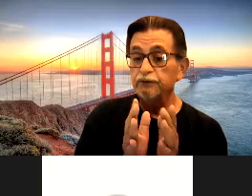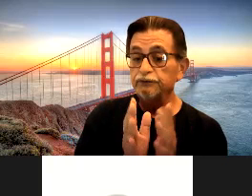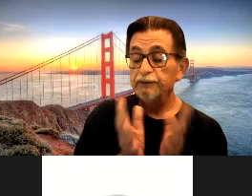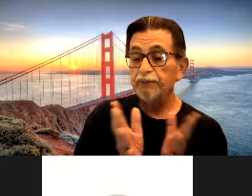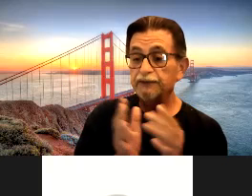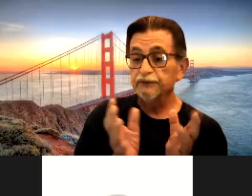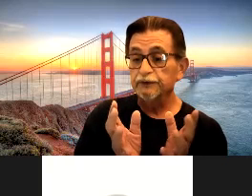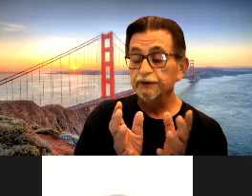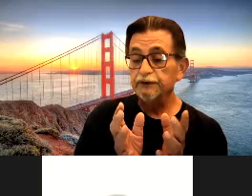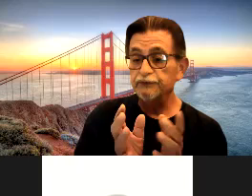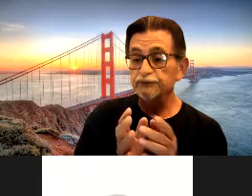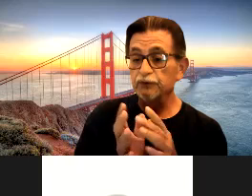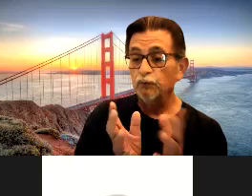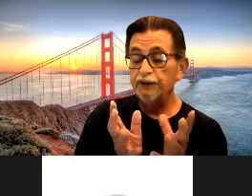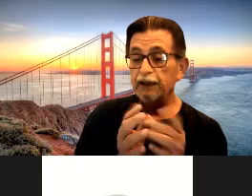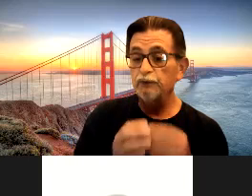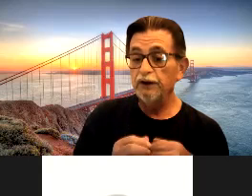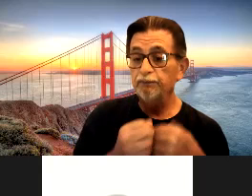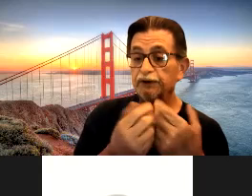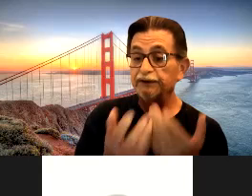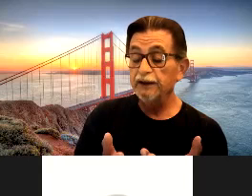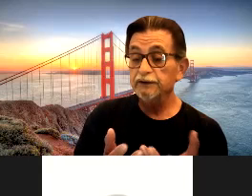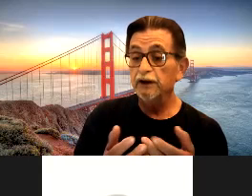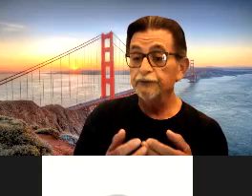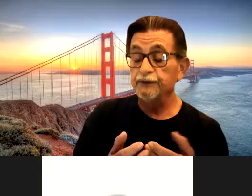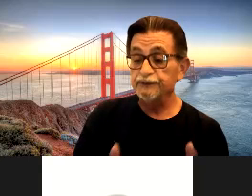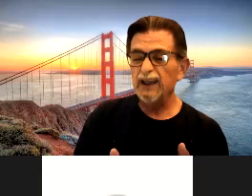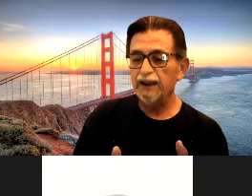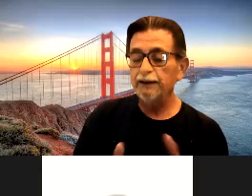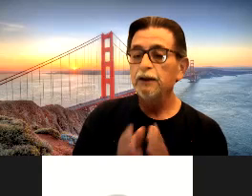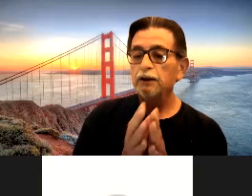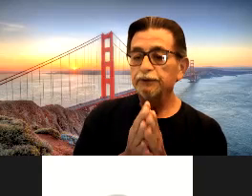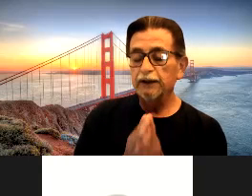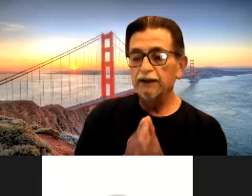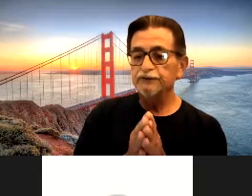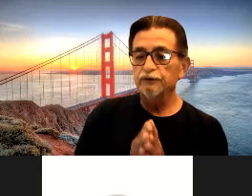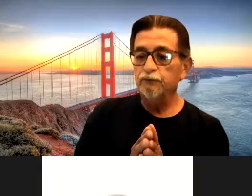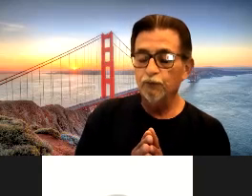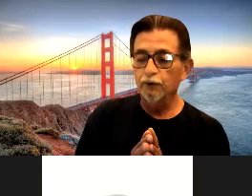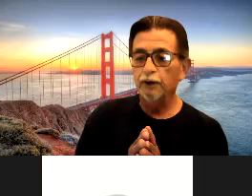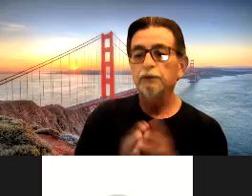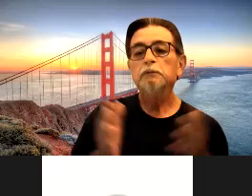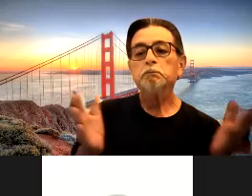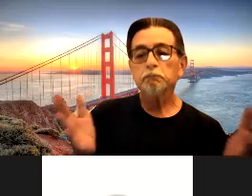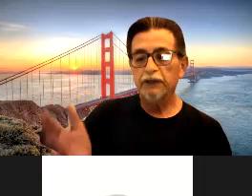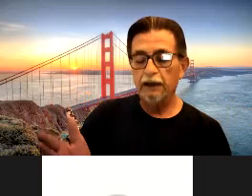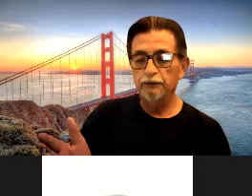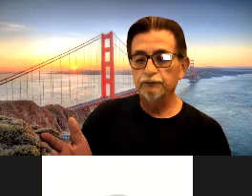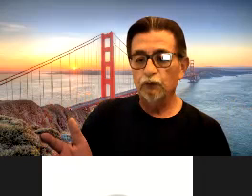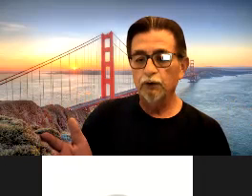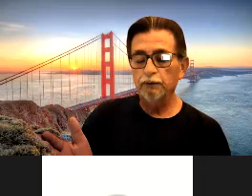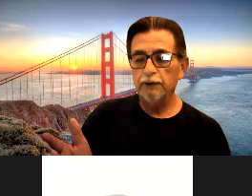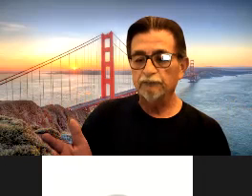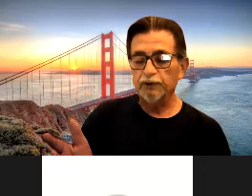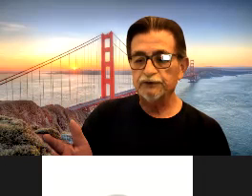what they do depends on the condition. So we can't really predict other than say the guys in group 4 can